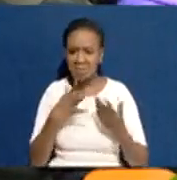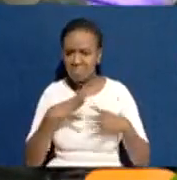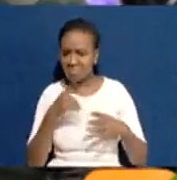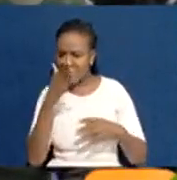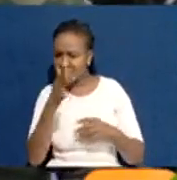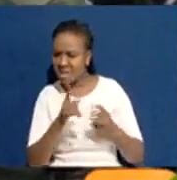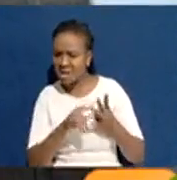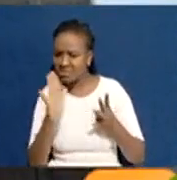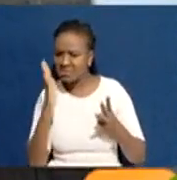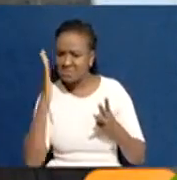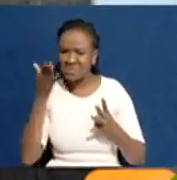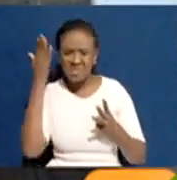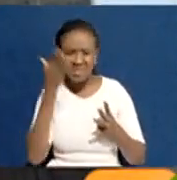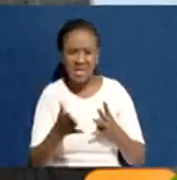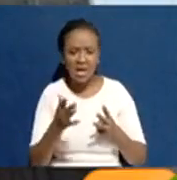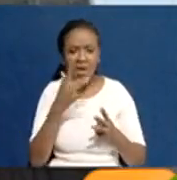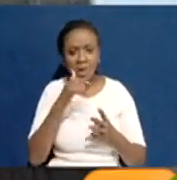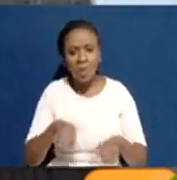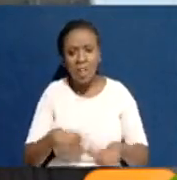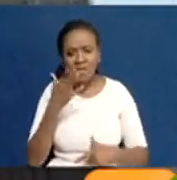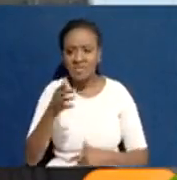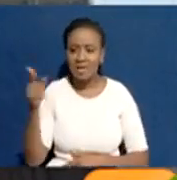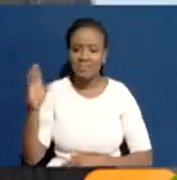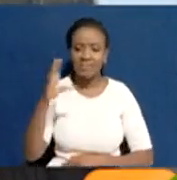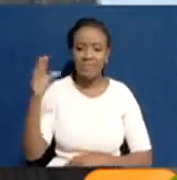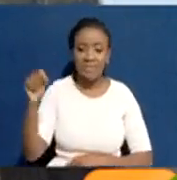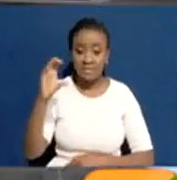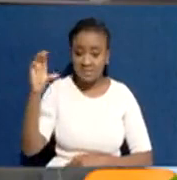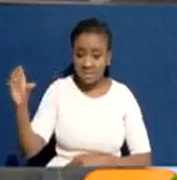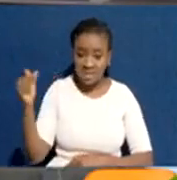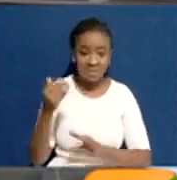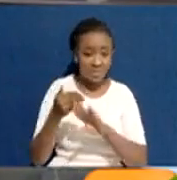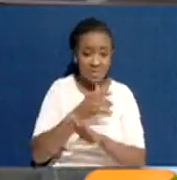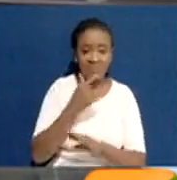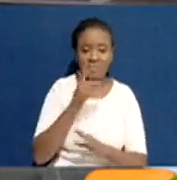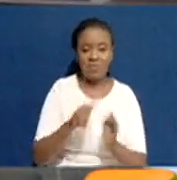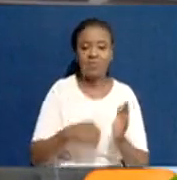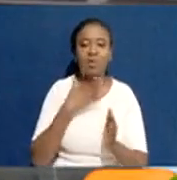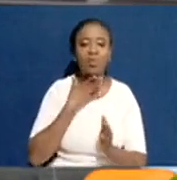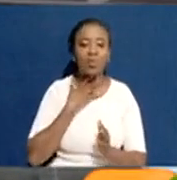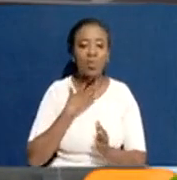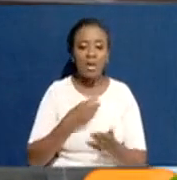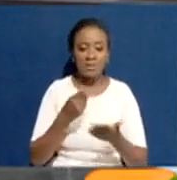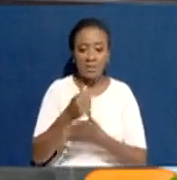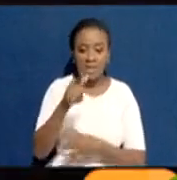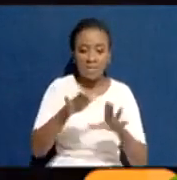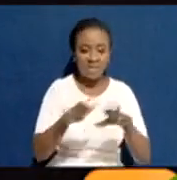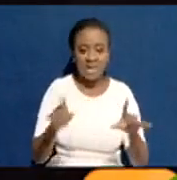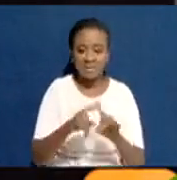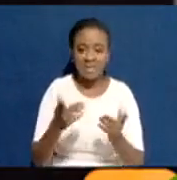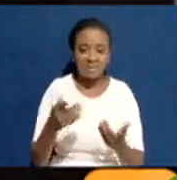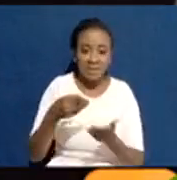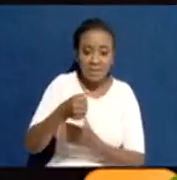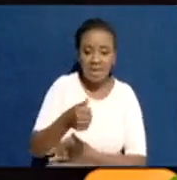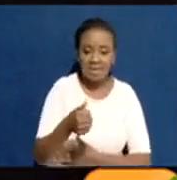The occupier, a cabinet secretary who had reportedly expressed interest in the property but was yet to make any commitment. There is